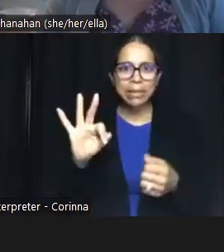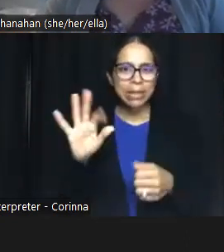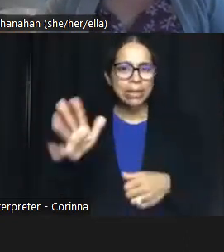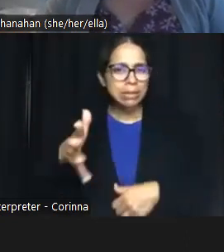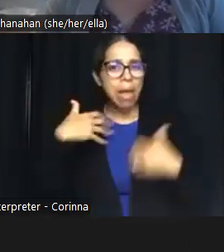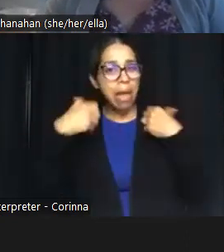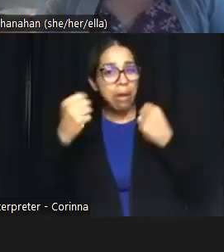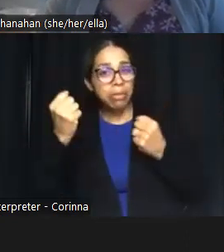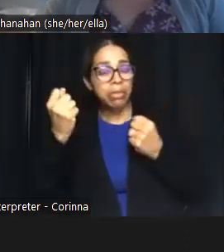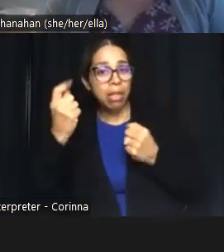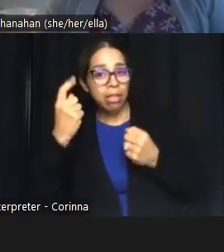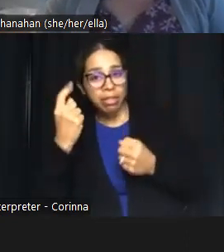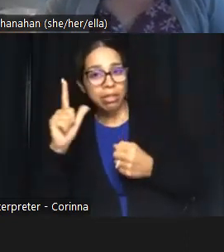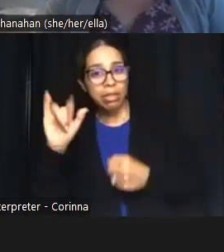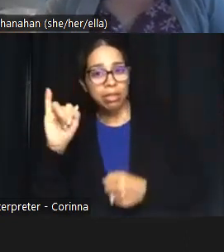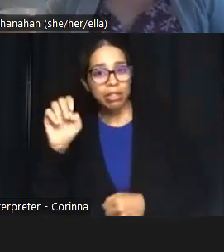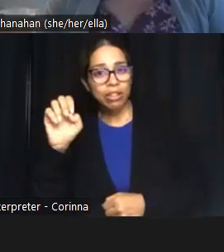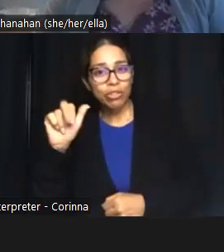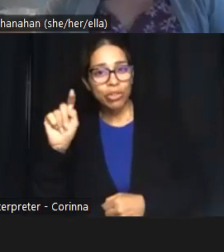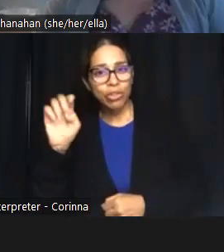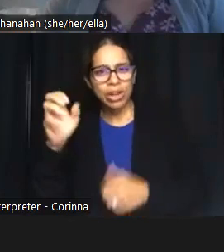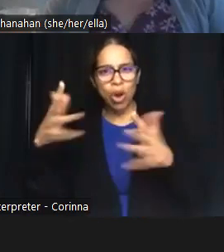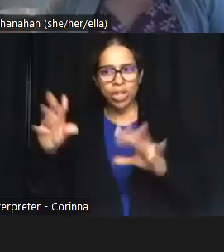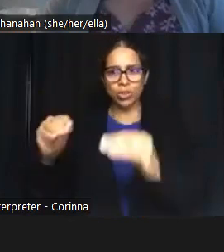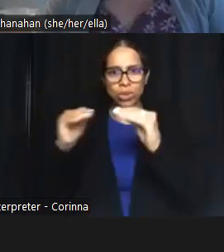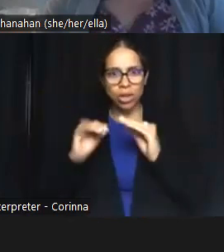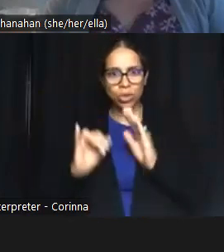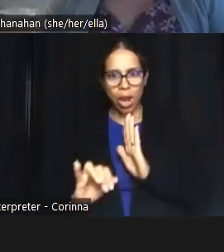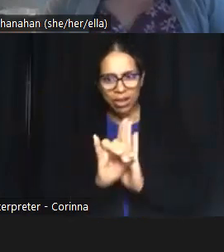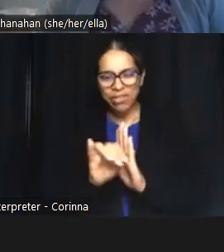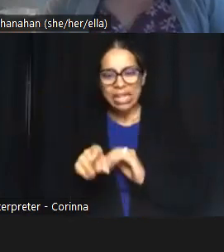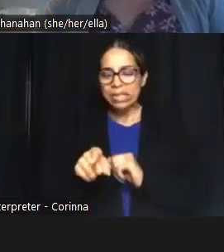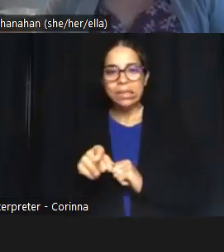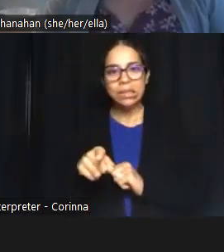already been taught to identify where things aren't.